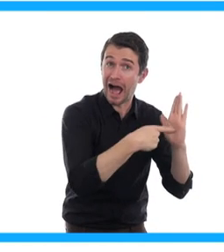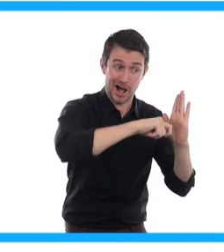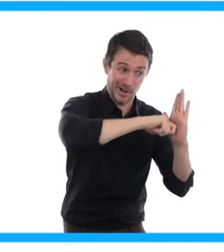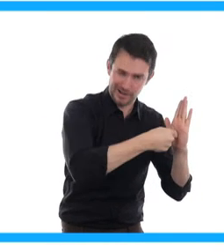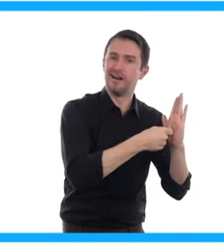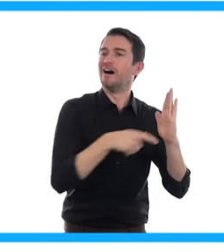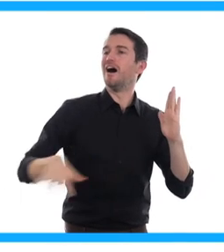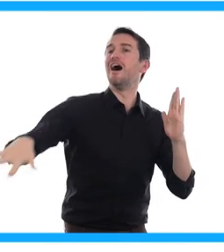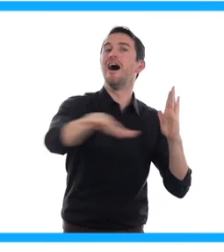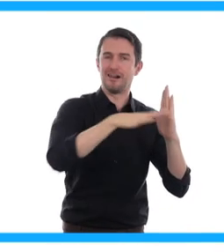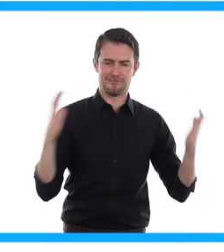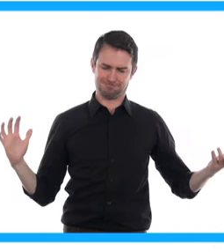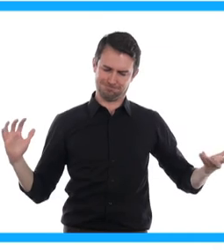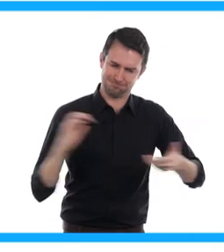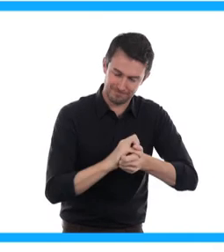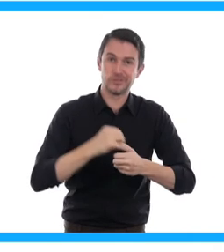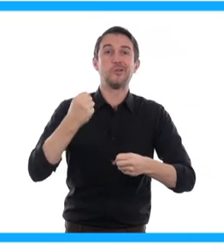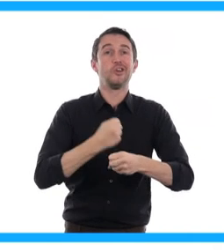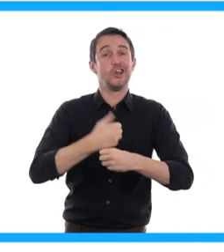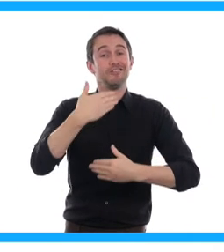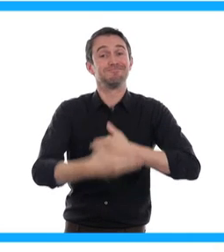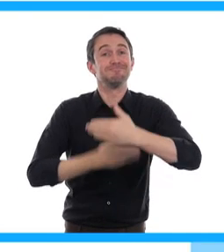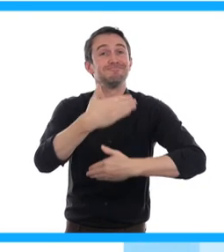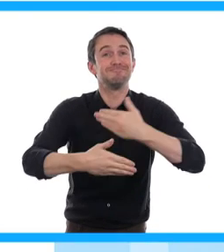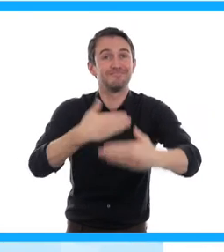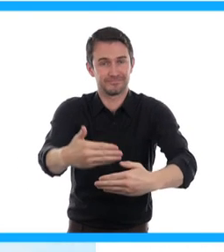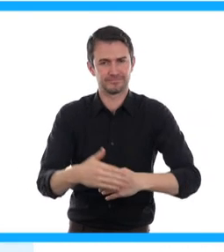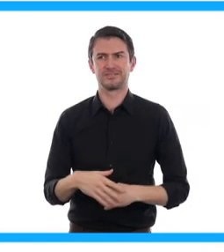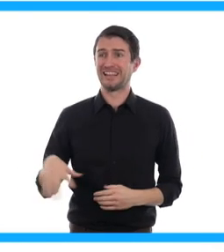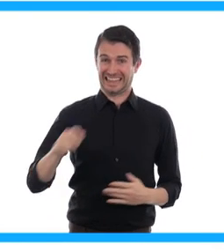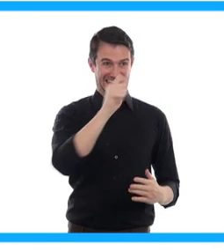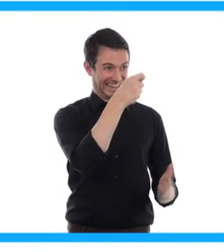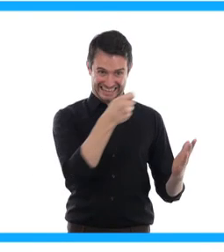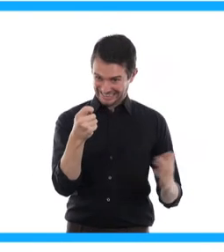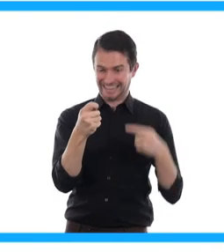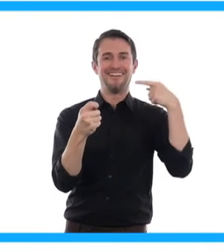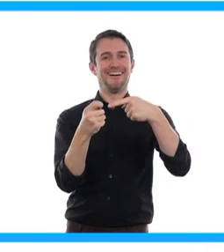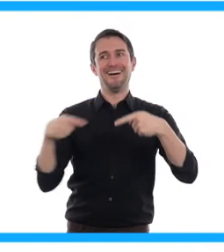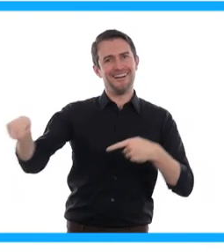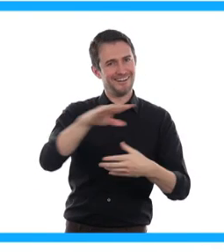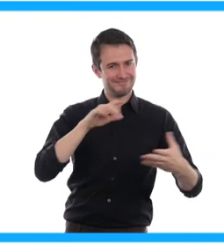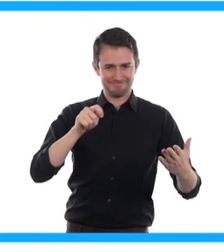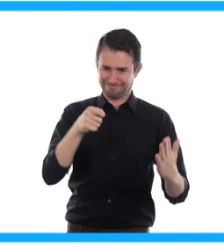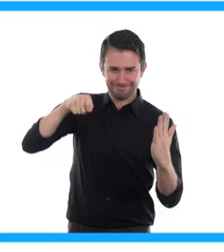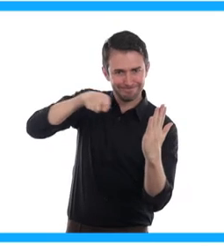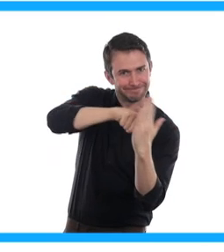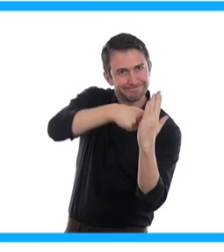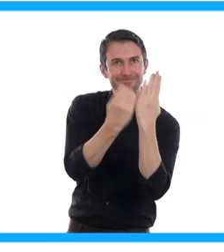makes progress possible and societies inclusive. Let's use it.